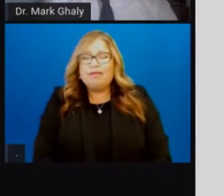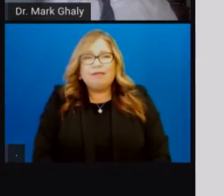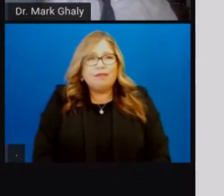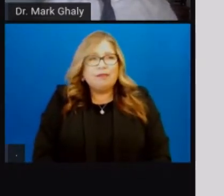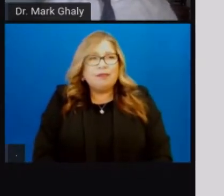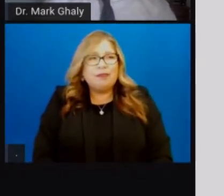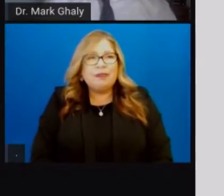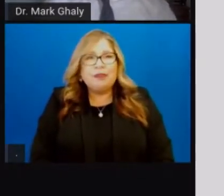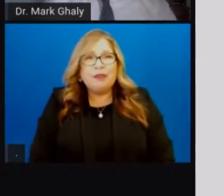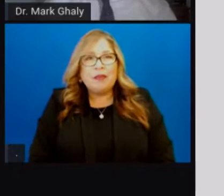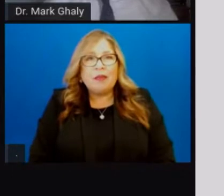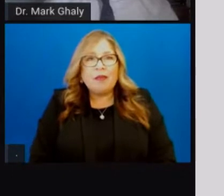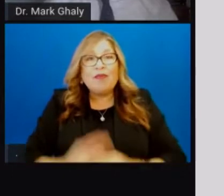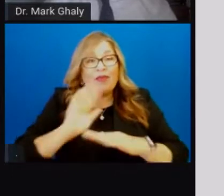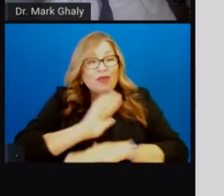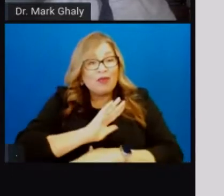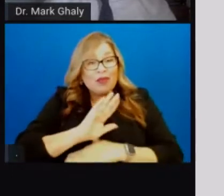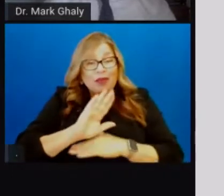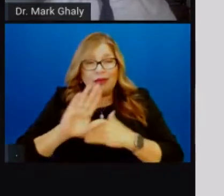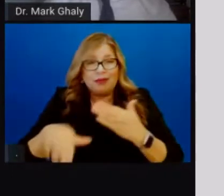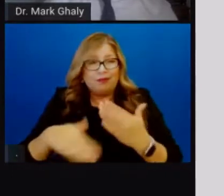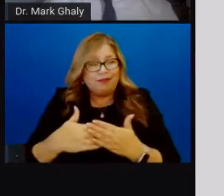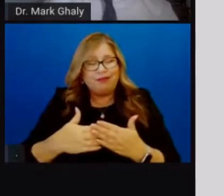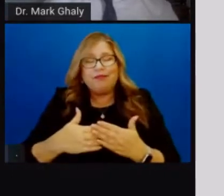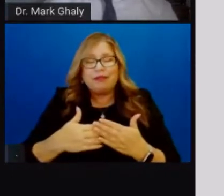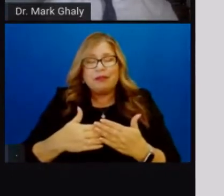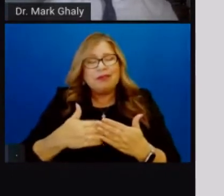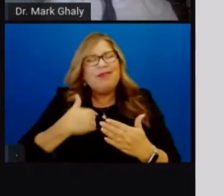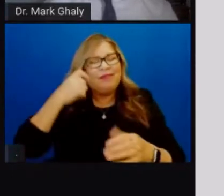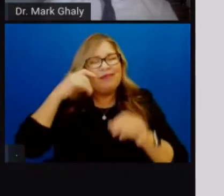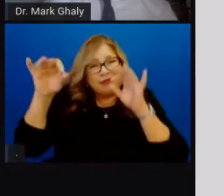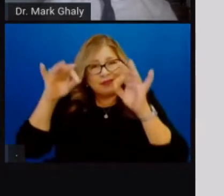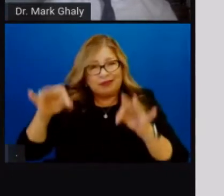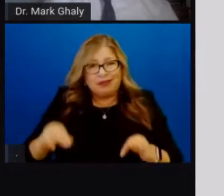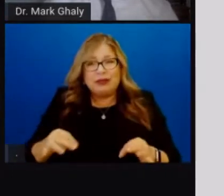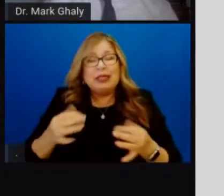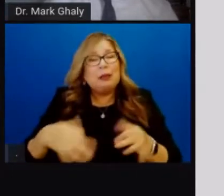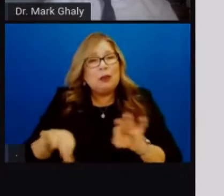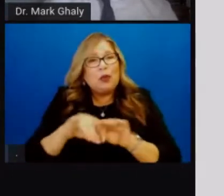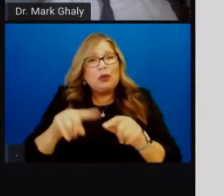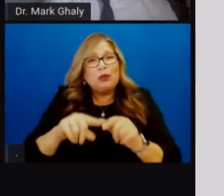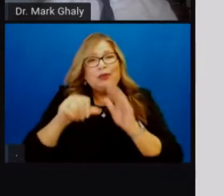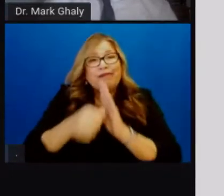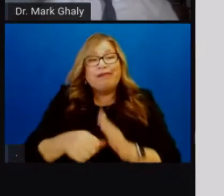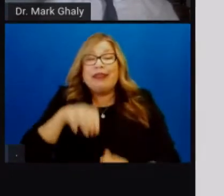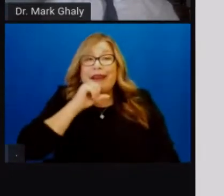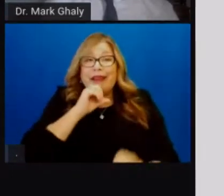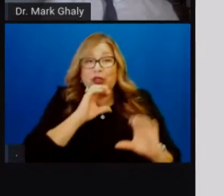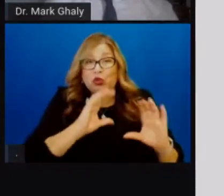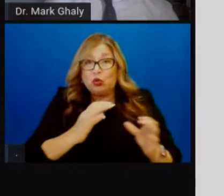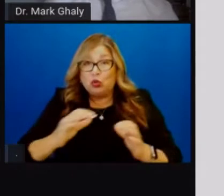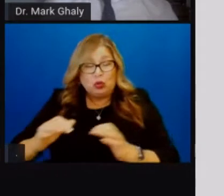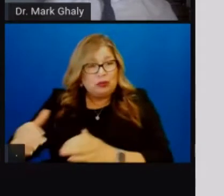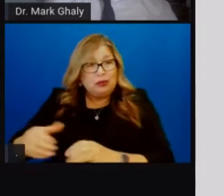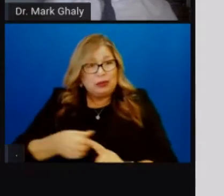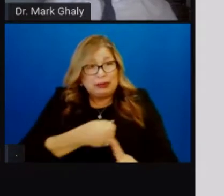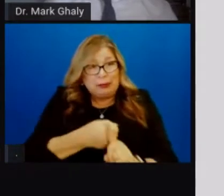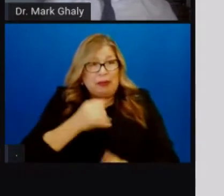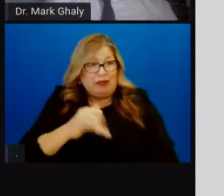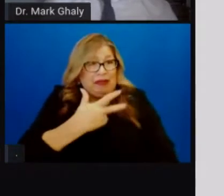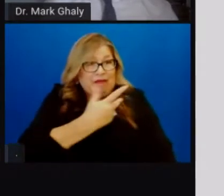All of that said, it's important to share where we are on vaccines by age groups. We're talking today about students,